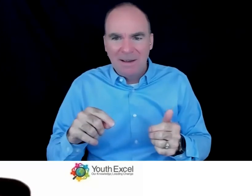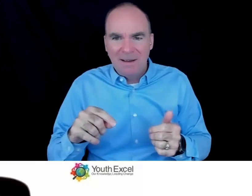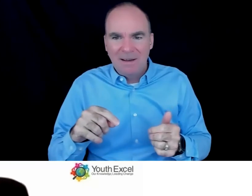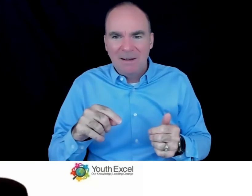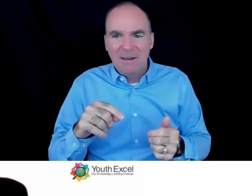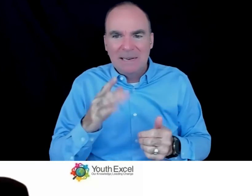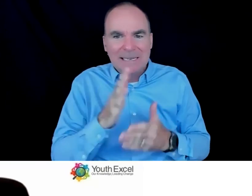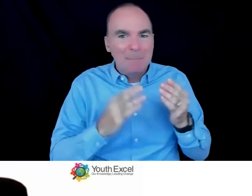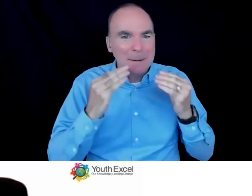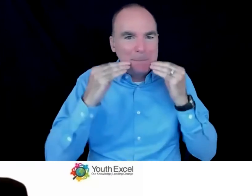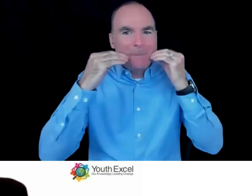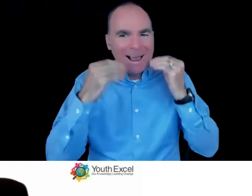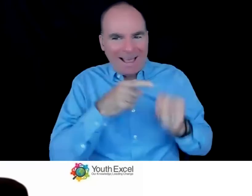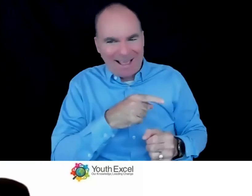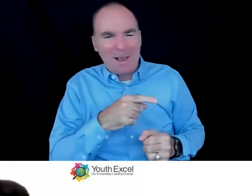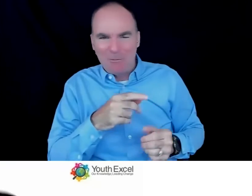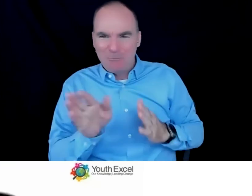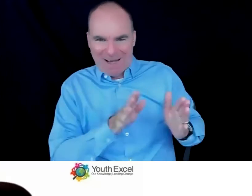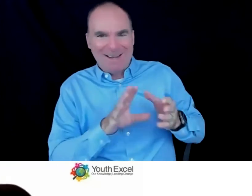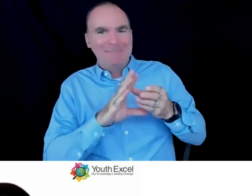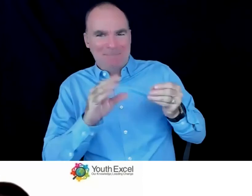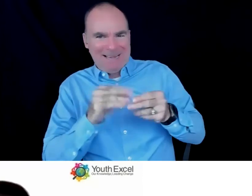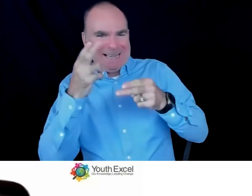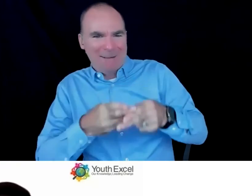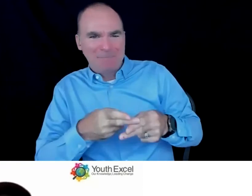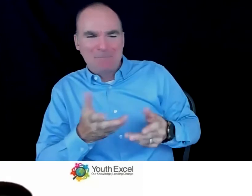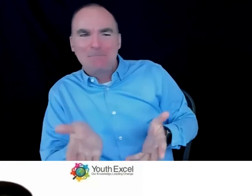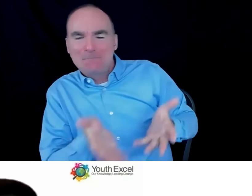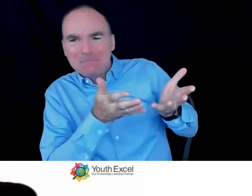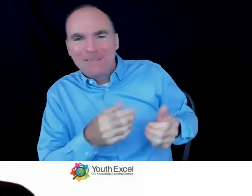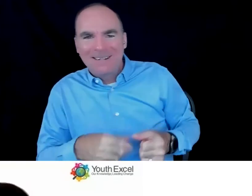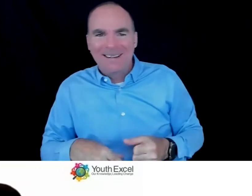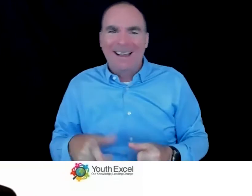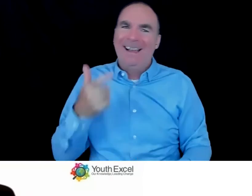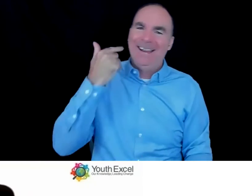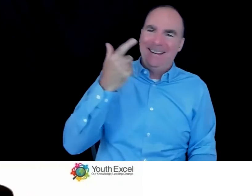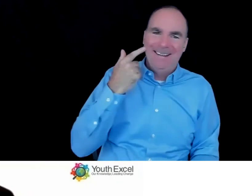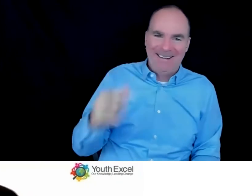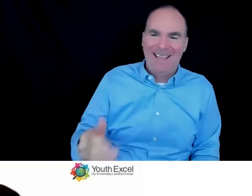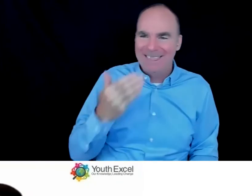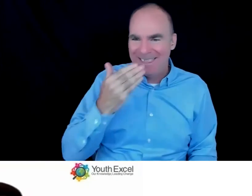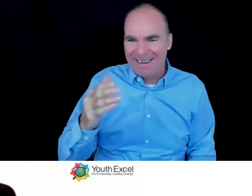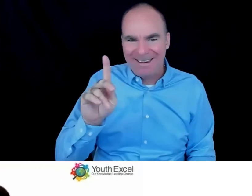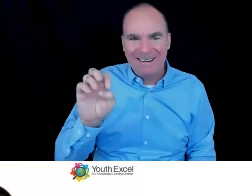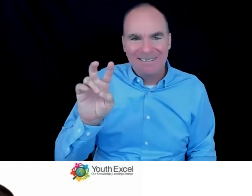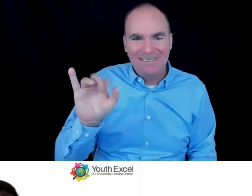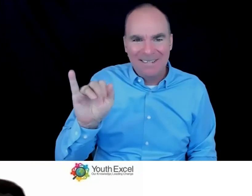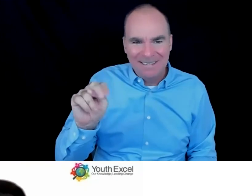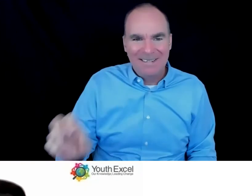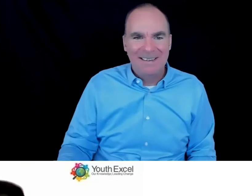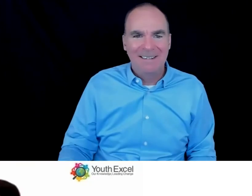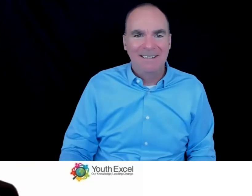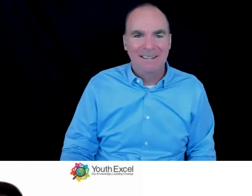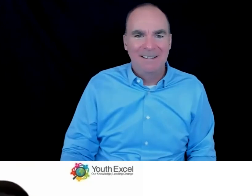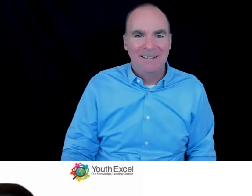actually ready to mention that. Sylvia, yes, yeah, indeed. Indeed, Kevin. So we want to start by giving a very